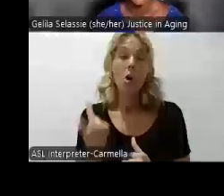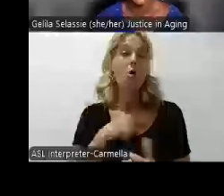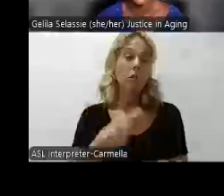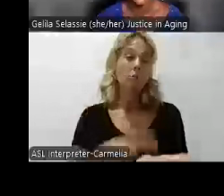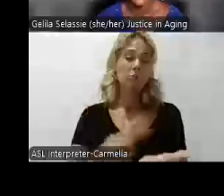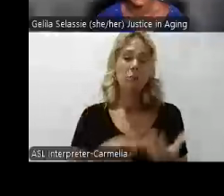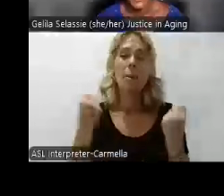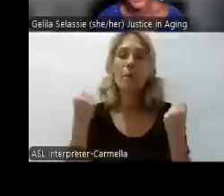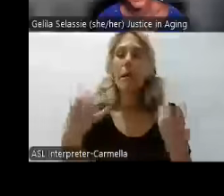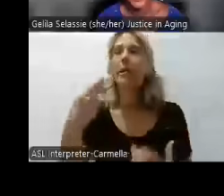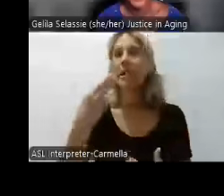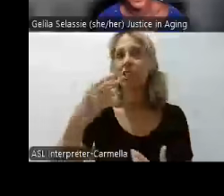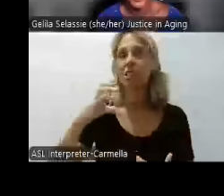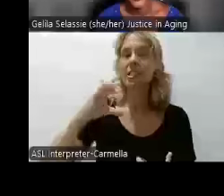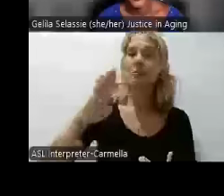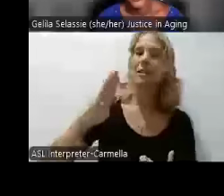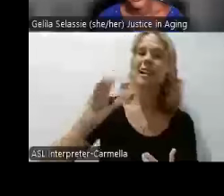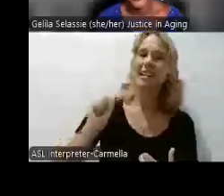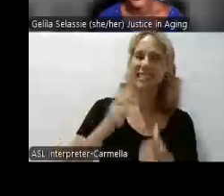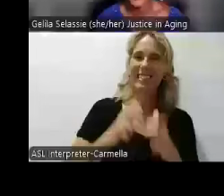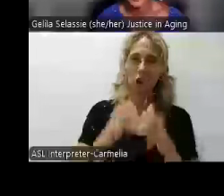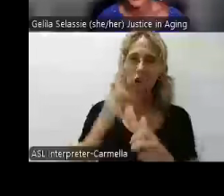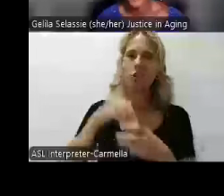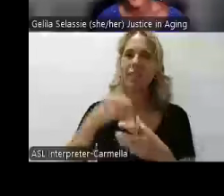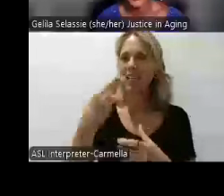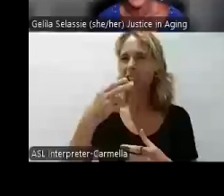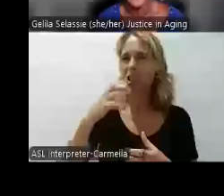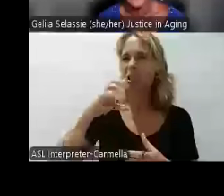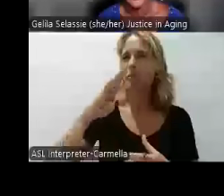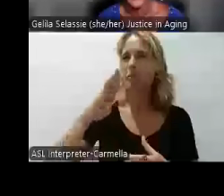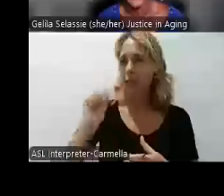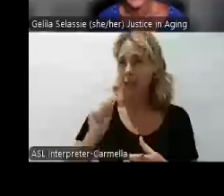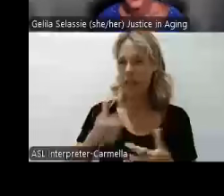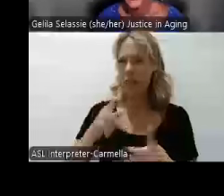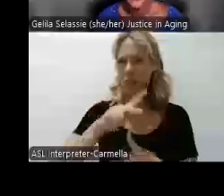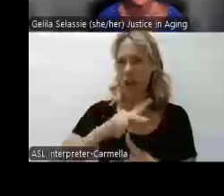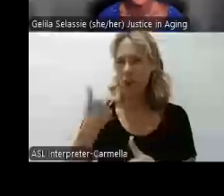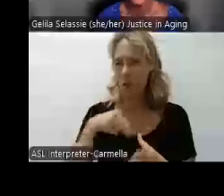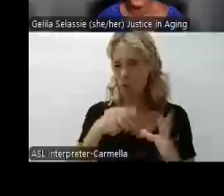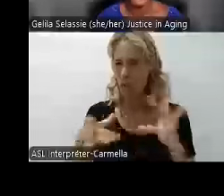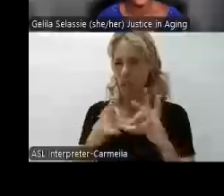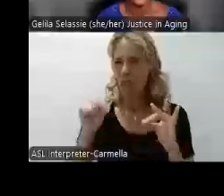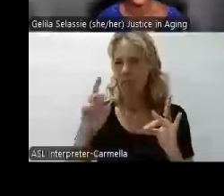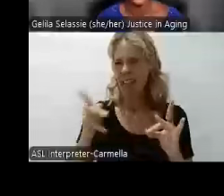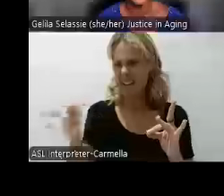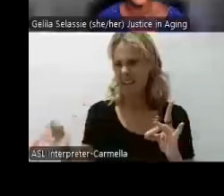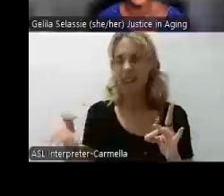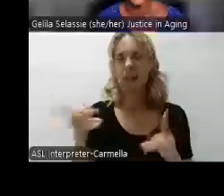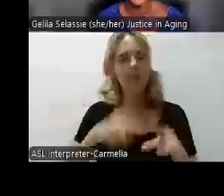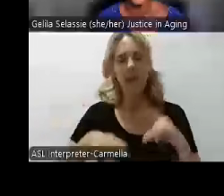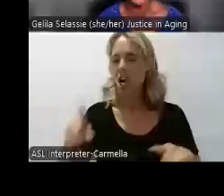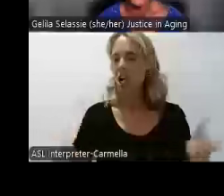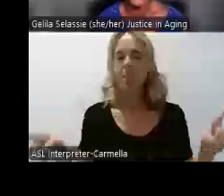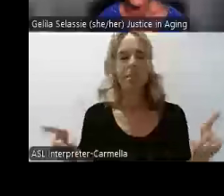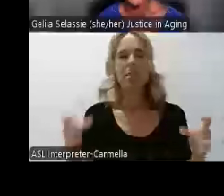a lot of these HCBS issues in our HCBS primer that we linked here. Again, varies widely, lots